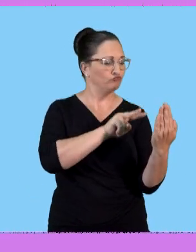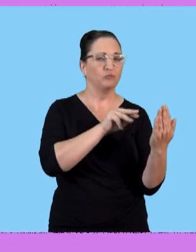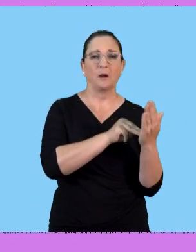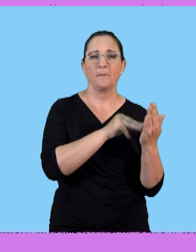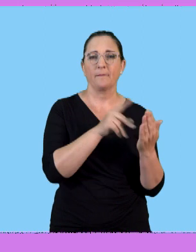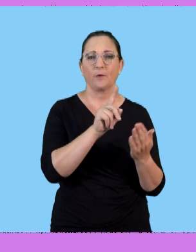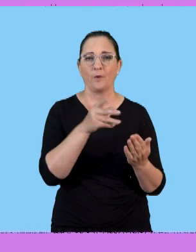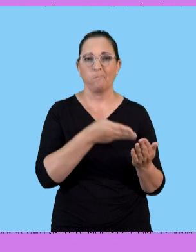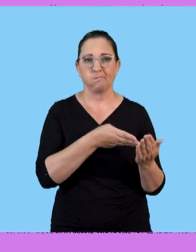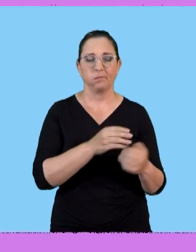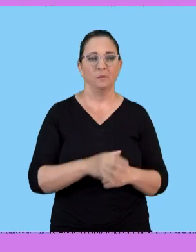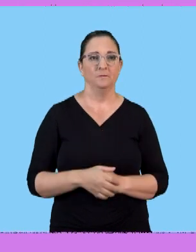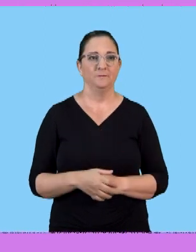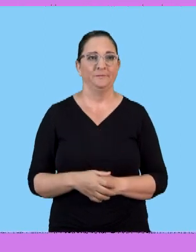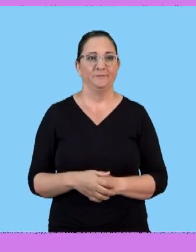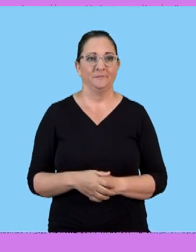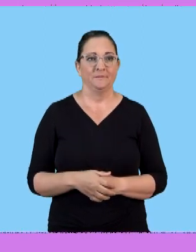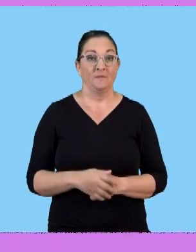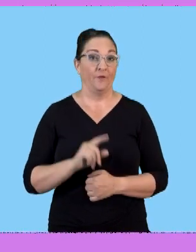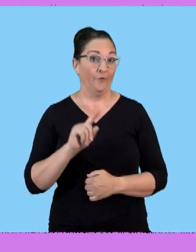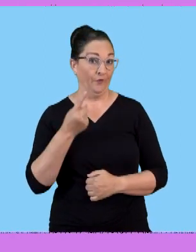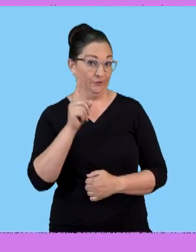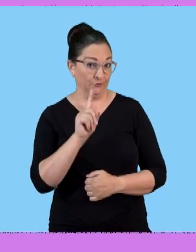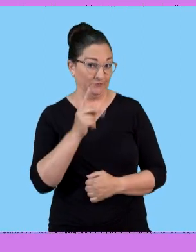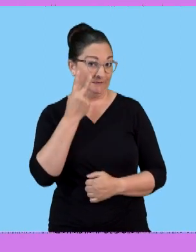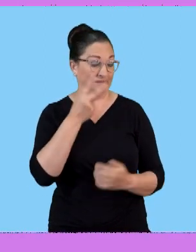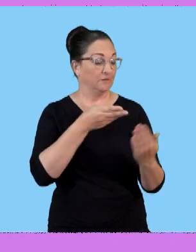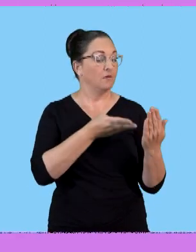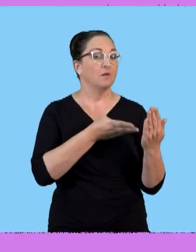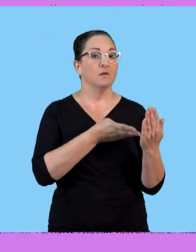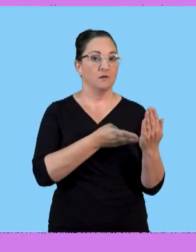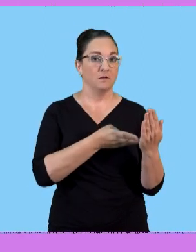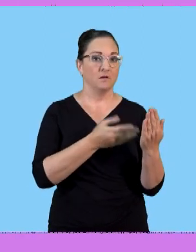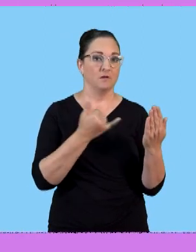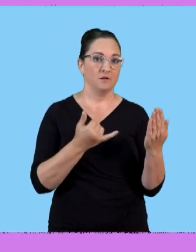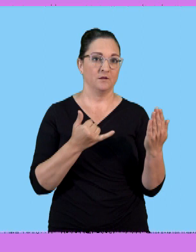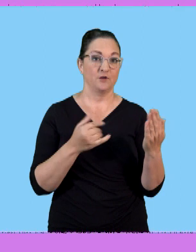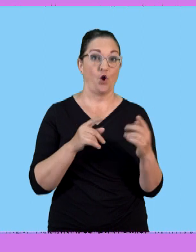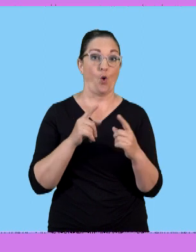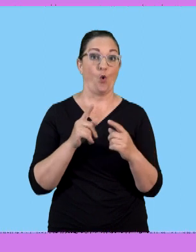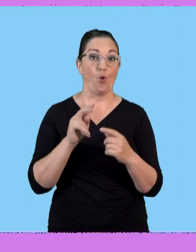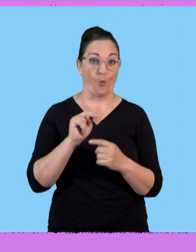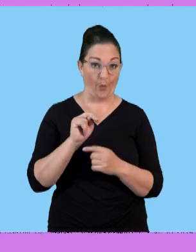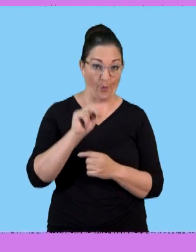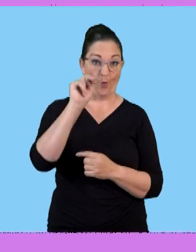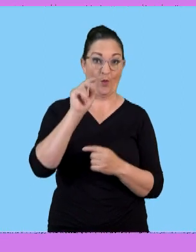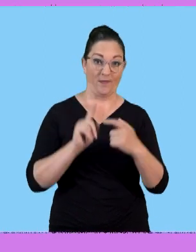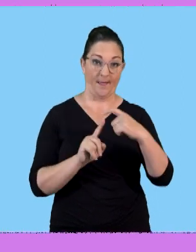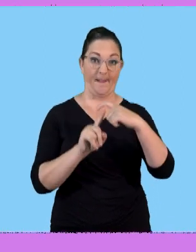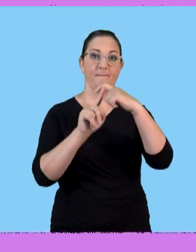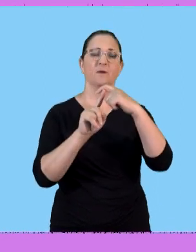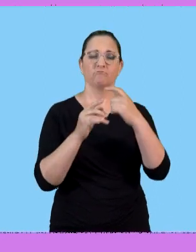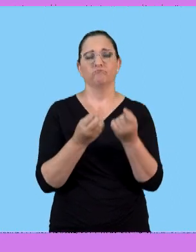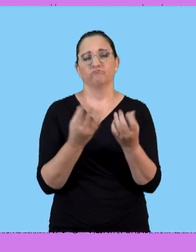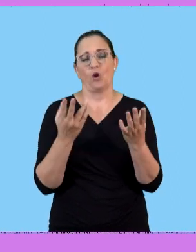with what is happening right on my given map. So first of all, I can see here, True North is facing upwards as it